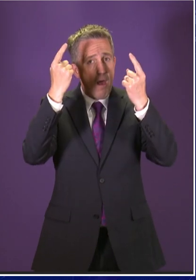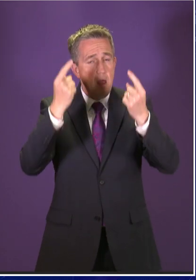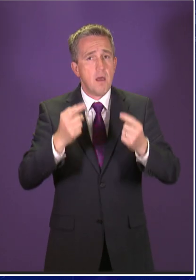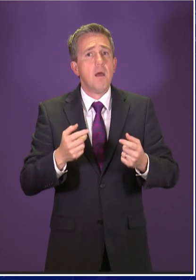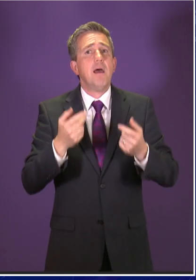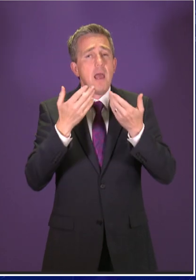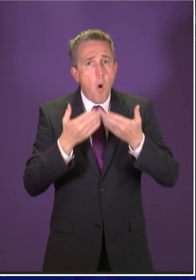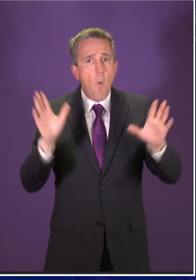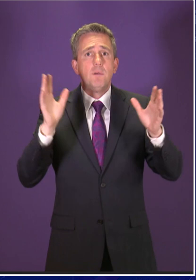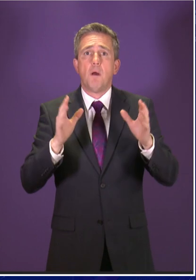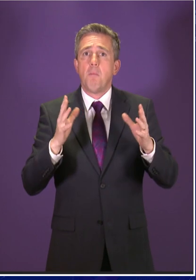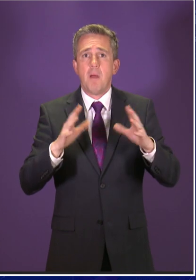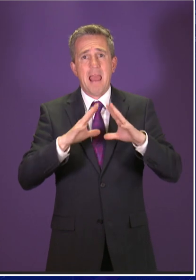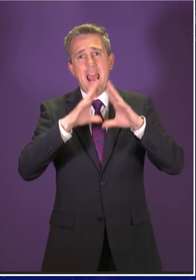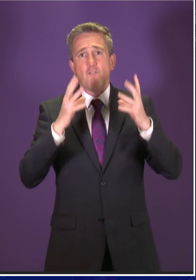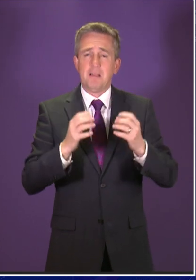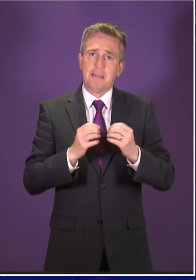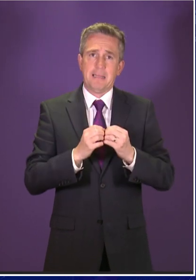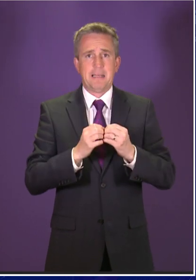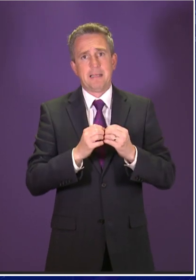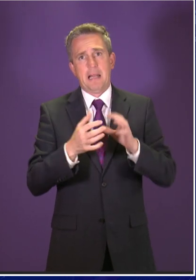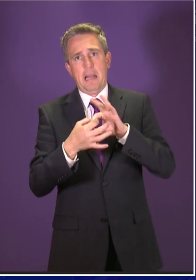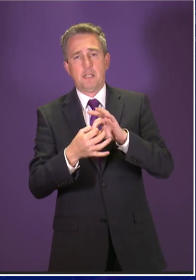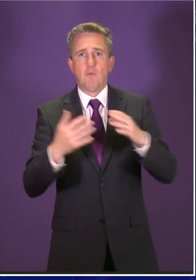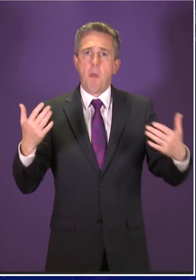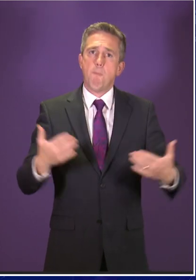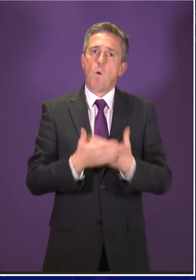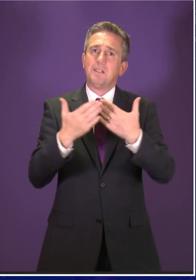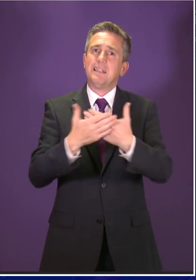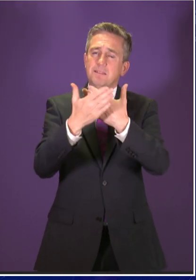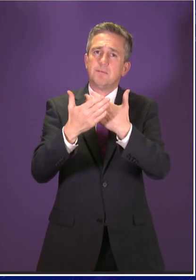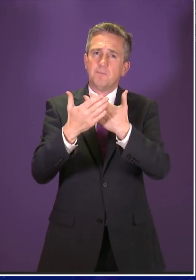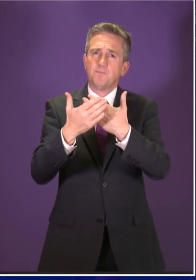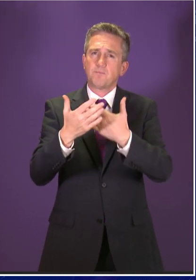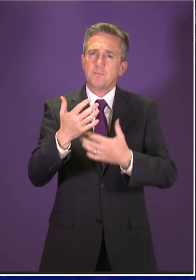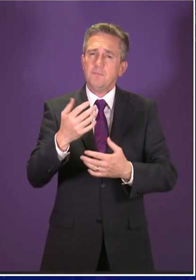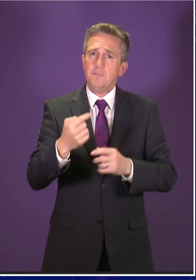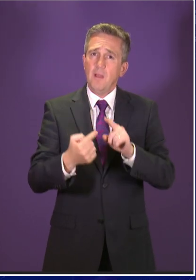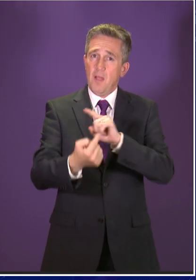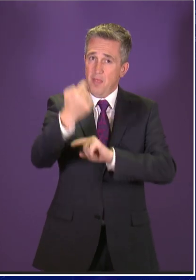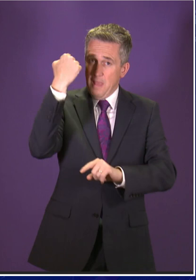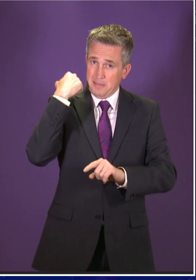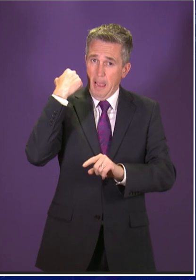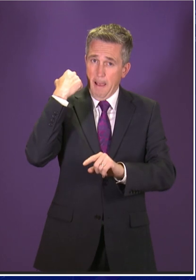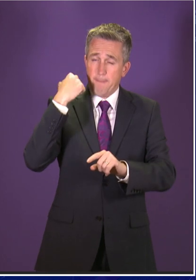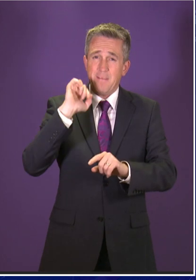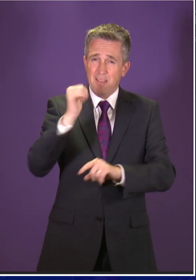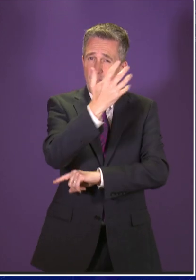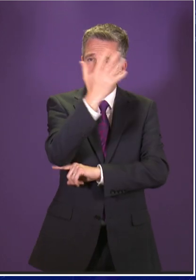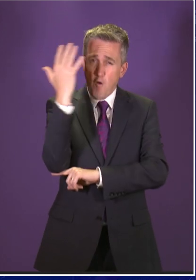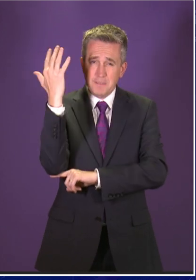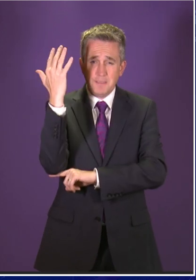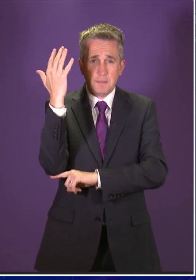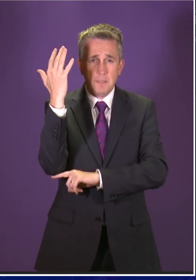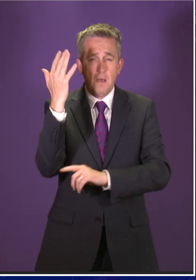describe, everything we know today about being modern. But I mention it now because that moment in the Stotternheim Forest